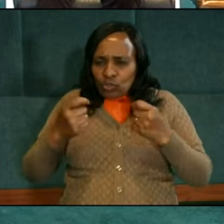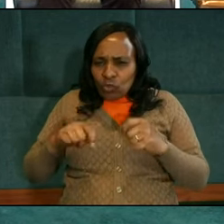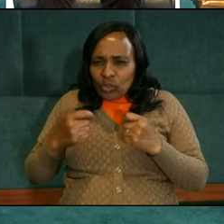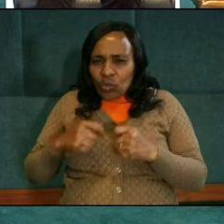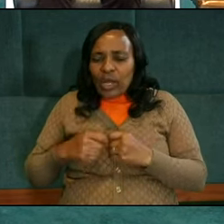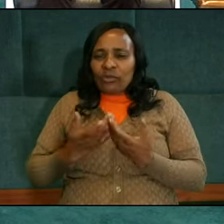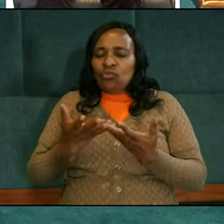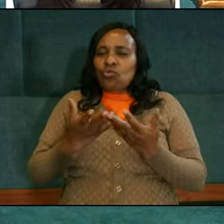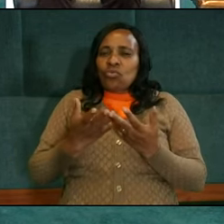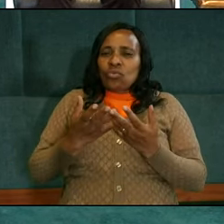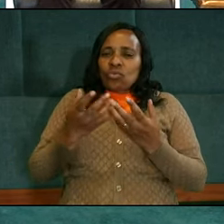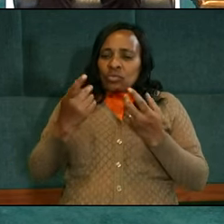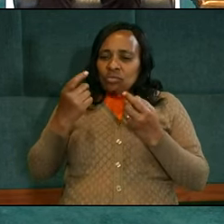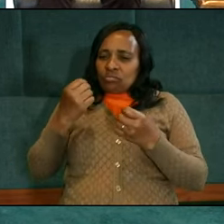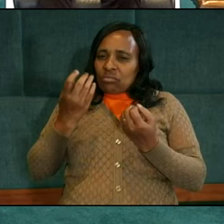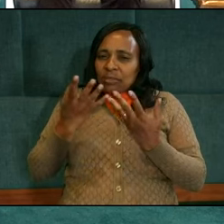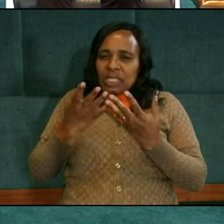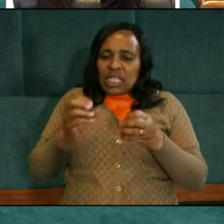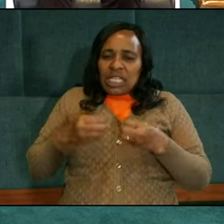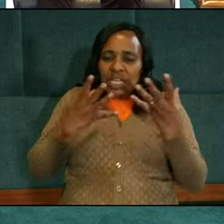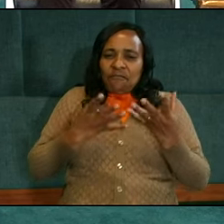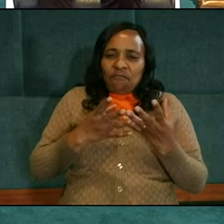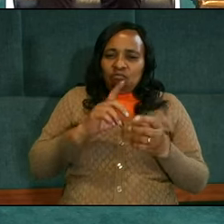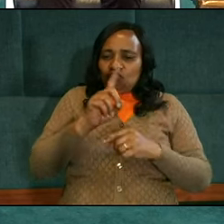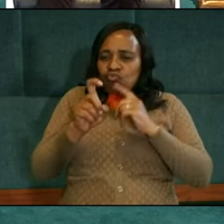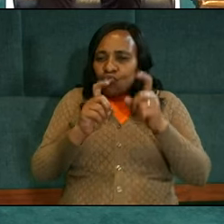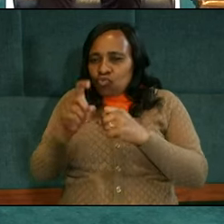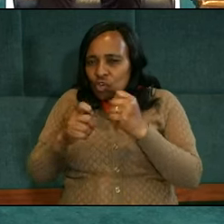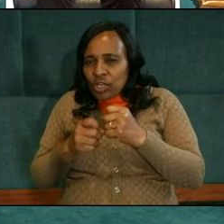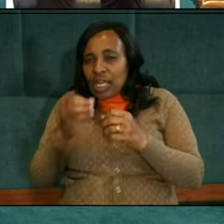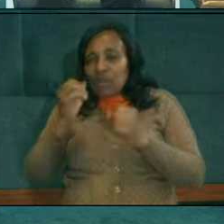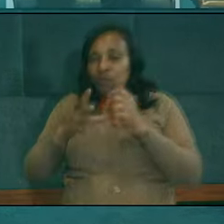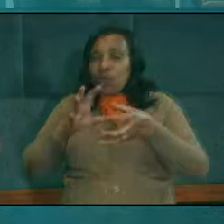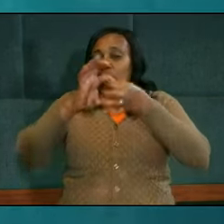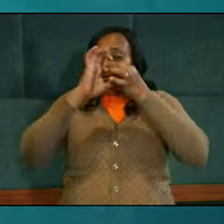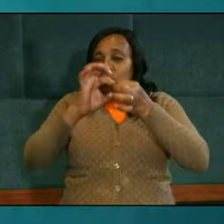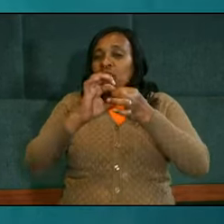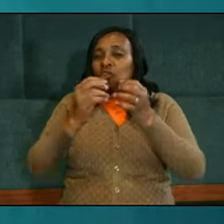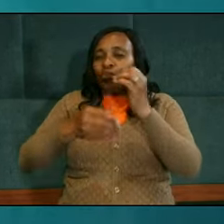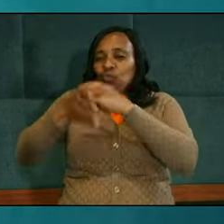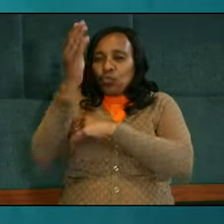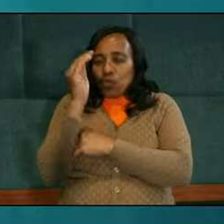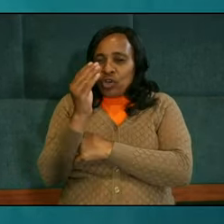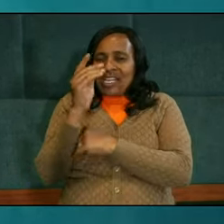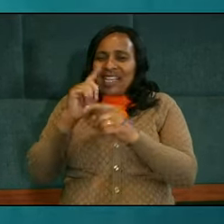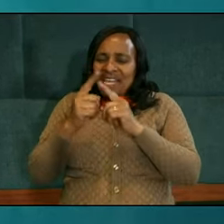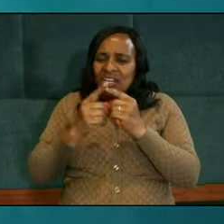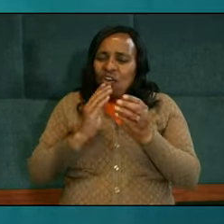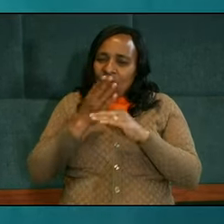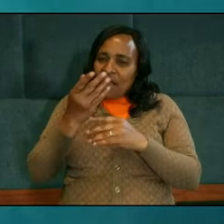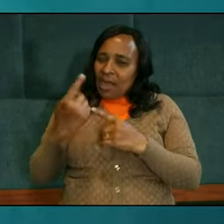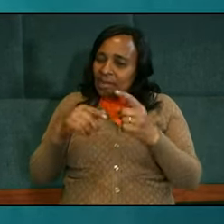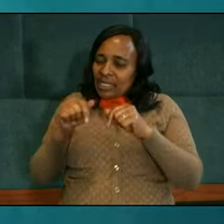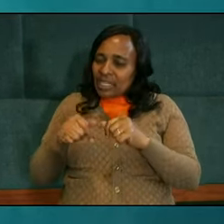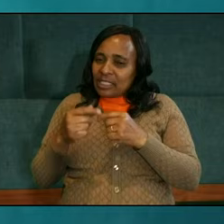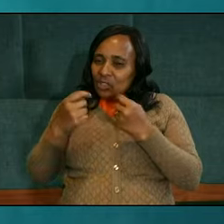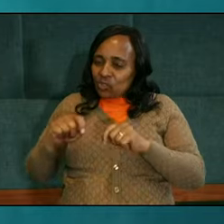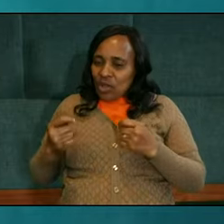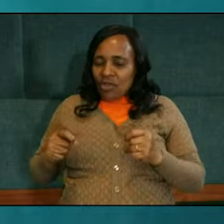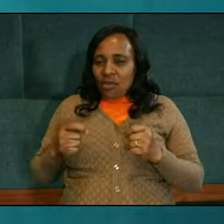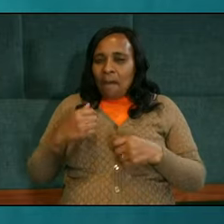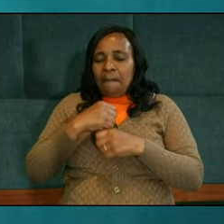God, because that's how we get to strengthen our faith in God. Mm-hmm. And overcoming these temptations mm-hmm. makes